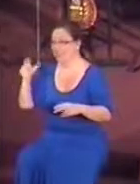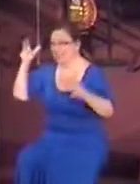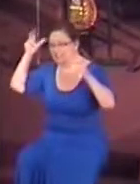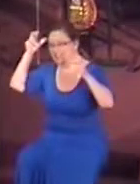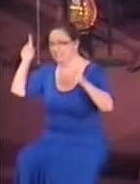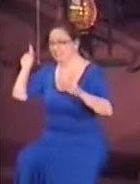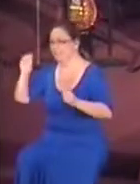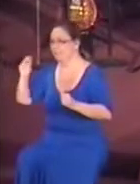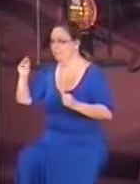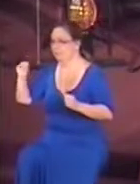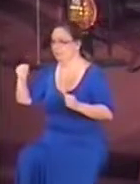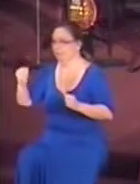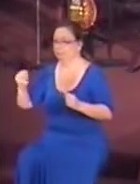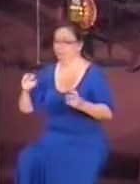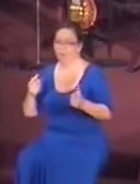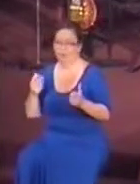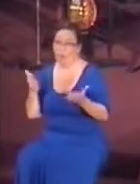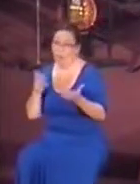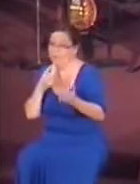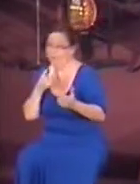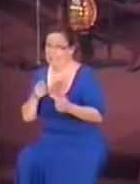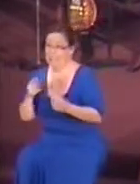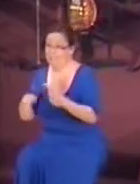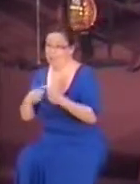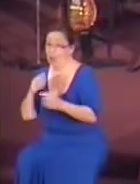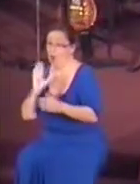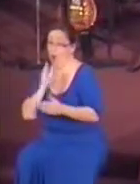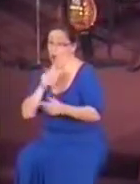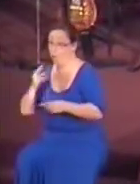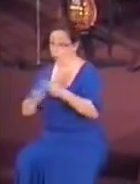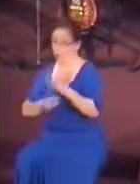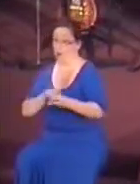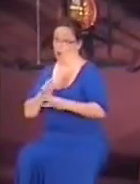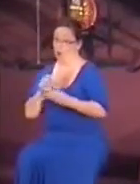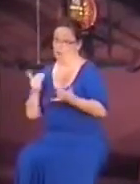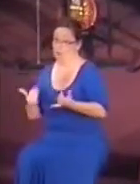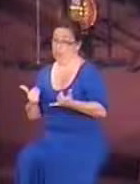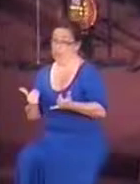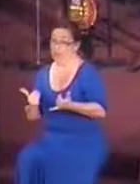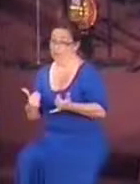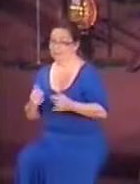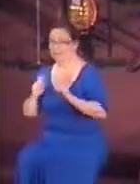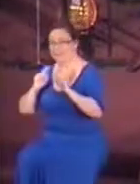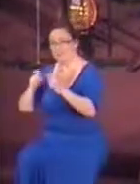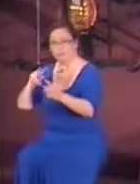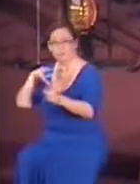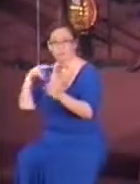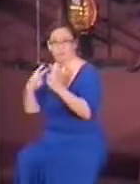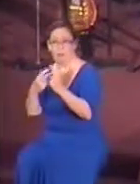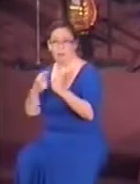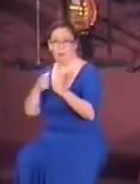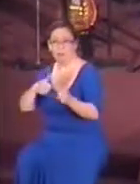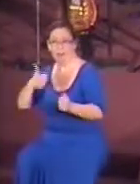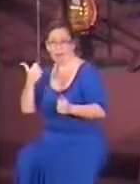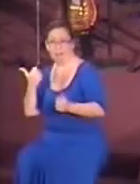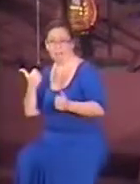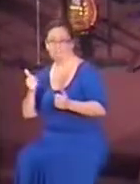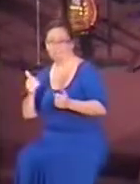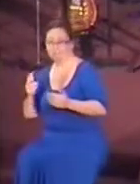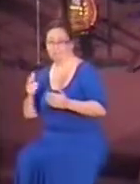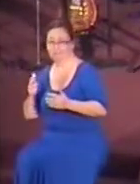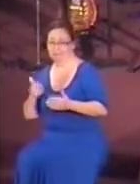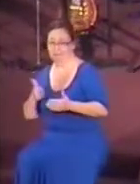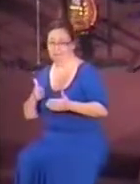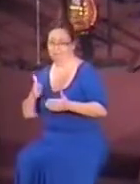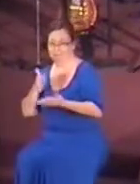Right? What would demons say and think about the world that we are in? And it really provides you a perspective from the other side. What is the enemy doing